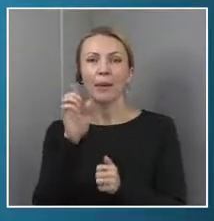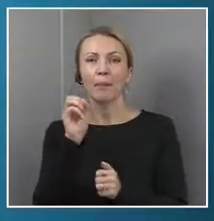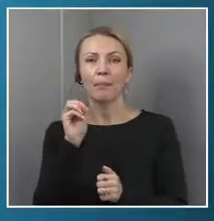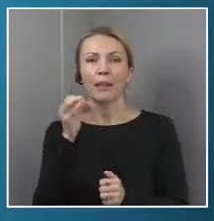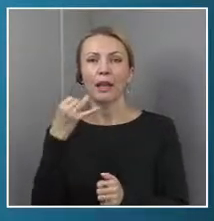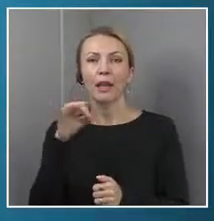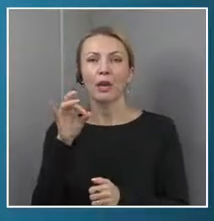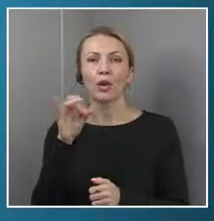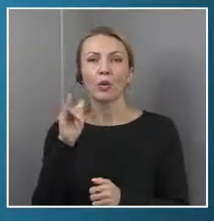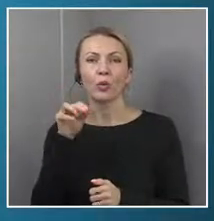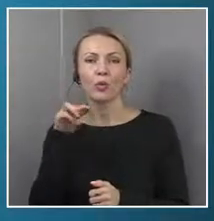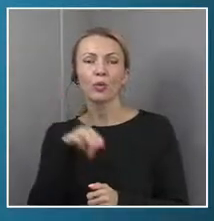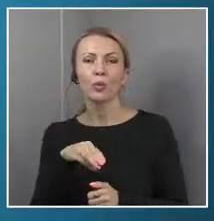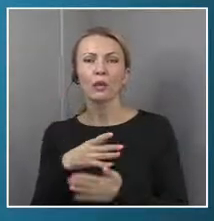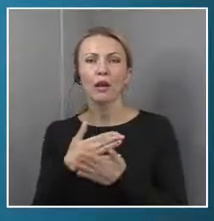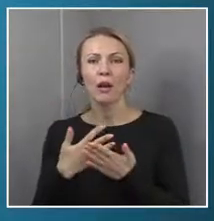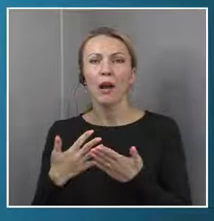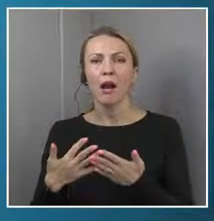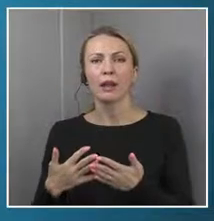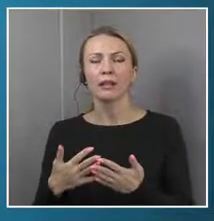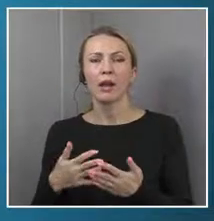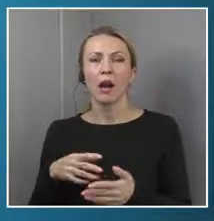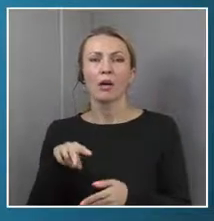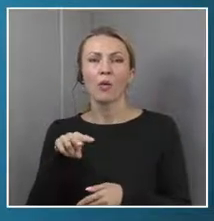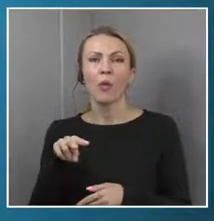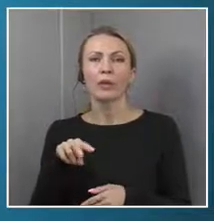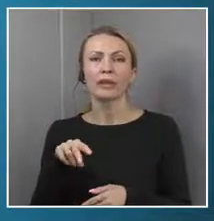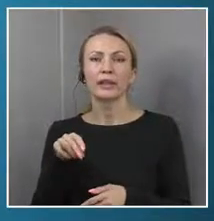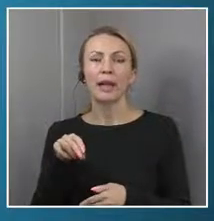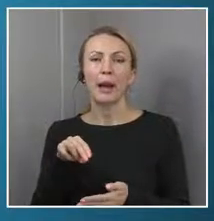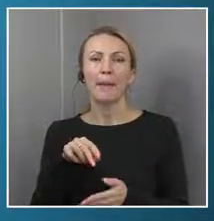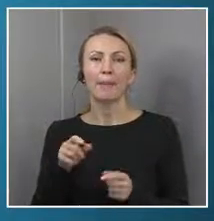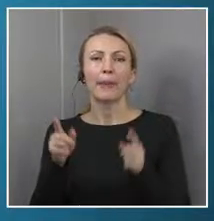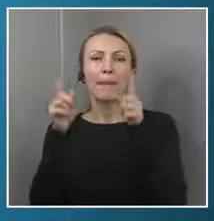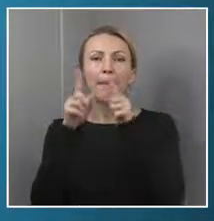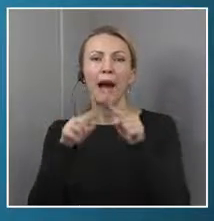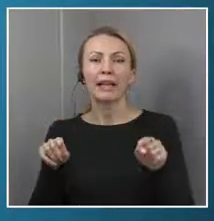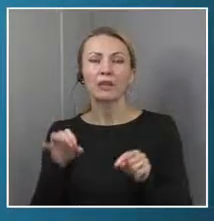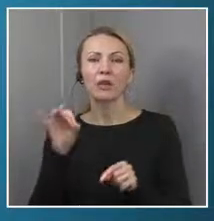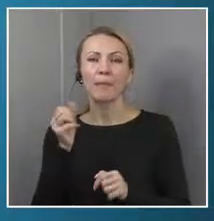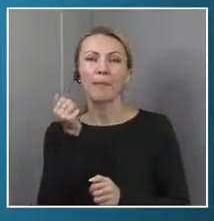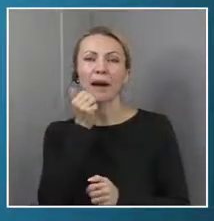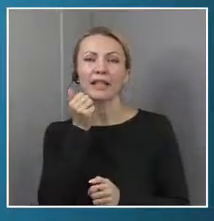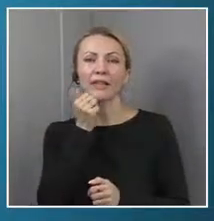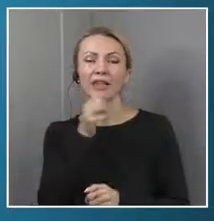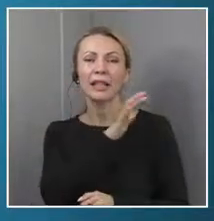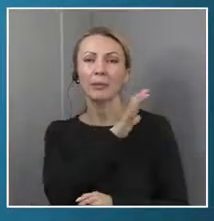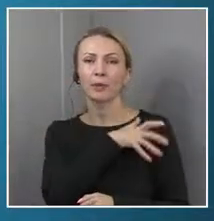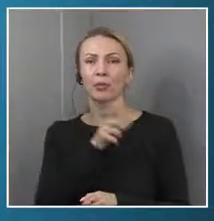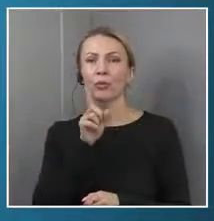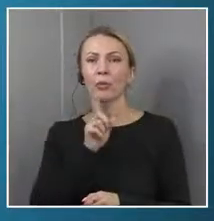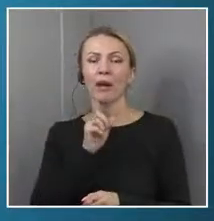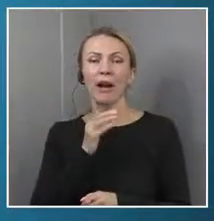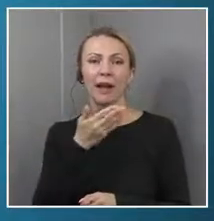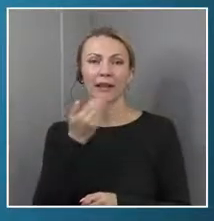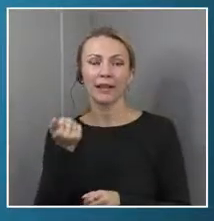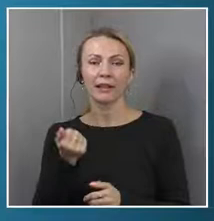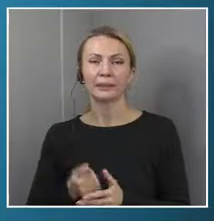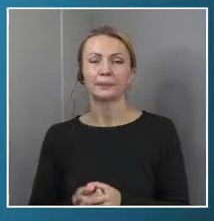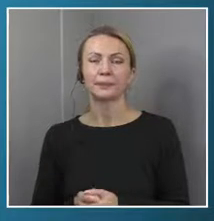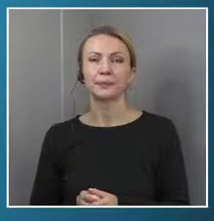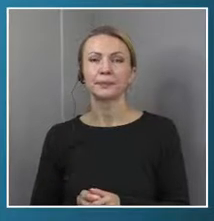chains spreading from New York to Beirut and Seoul and Paris, but not Moscow, not St.